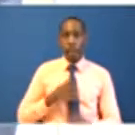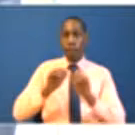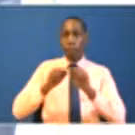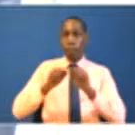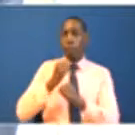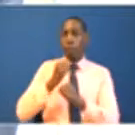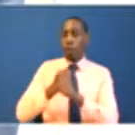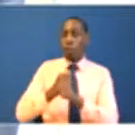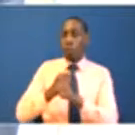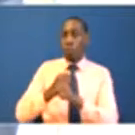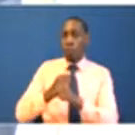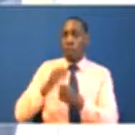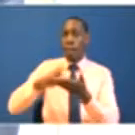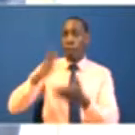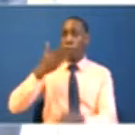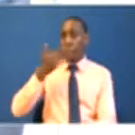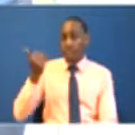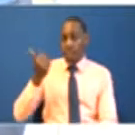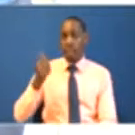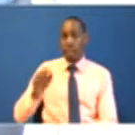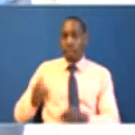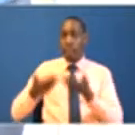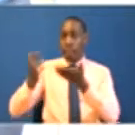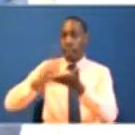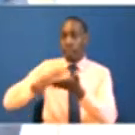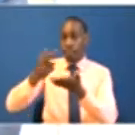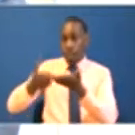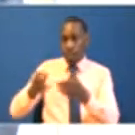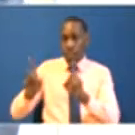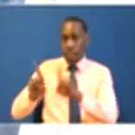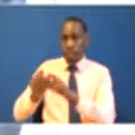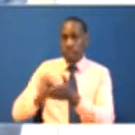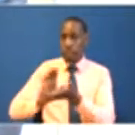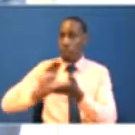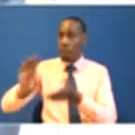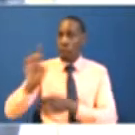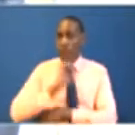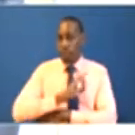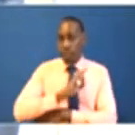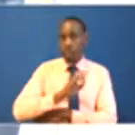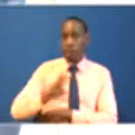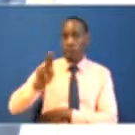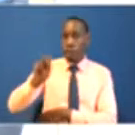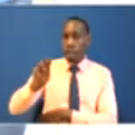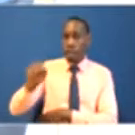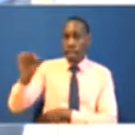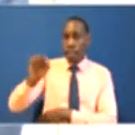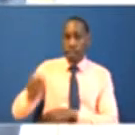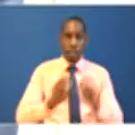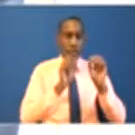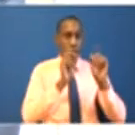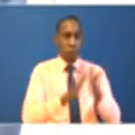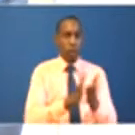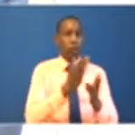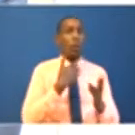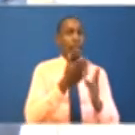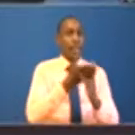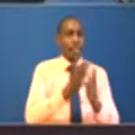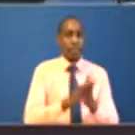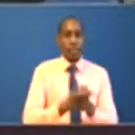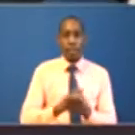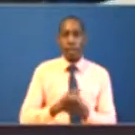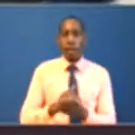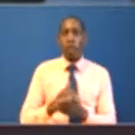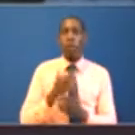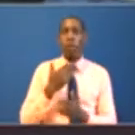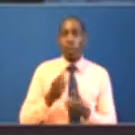done much given the resources that have been deployed to nms okay and that's why i'll interrupt you because i'm told we have an